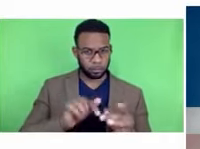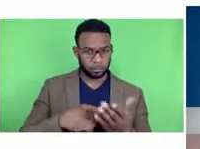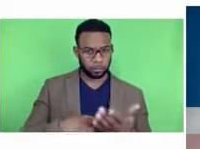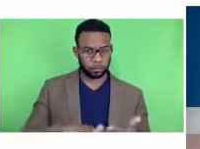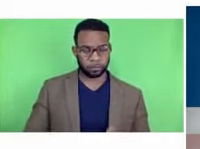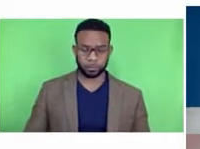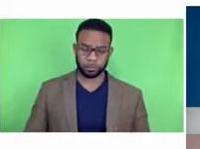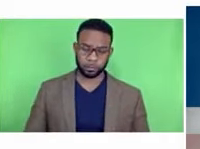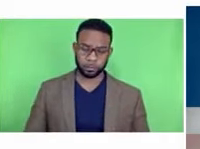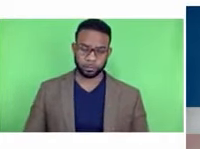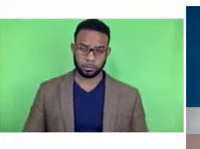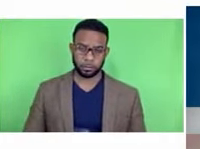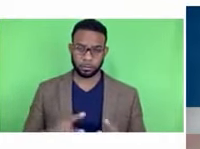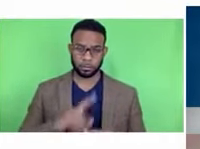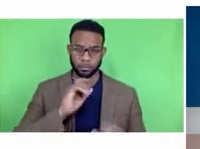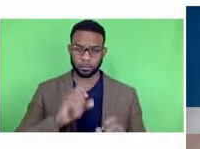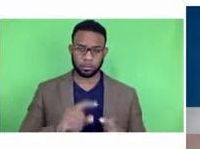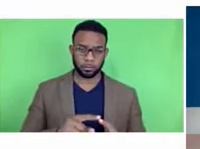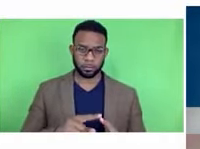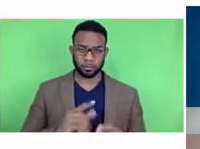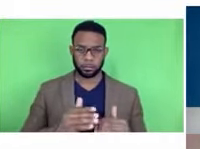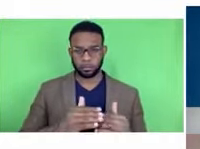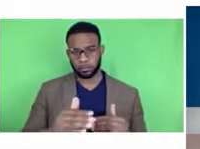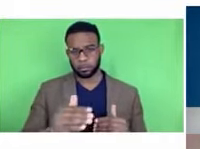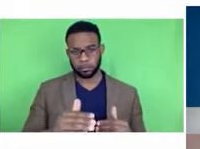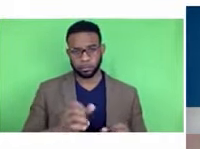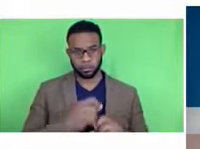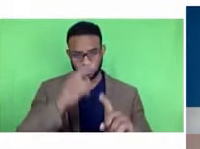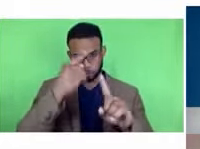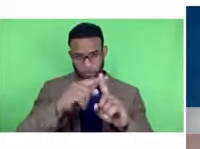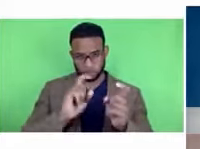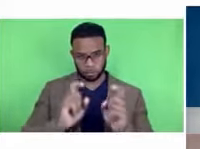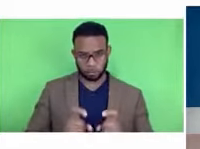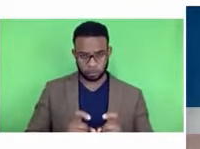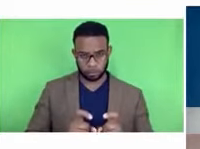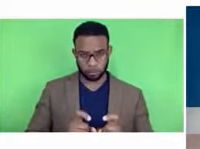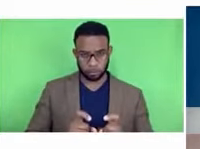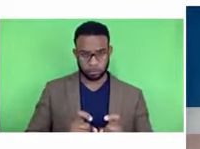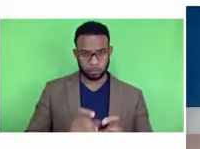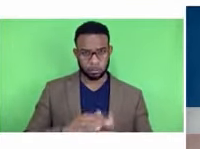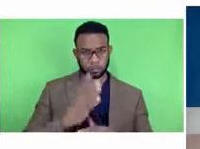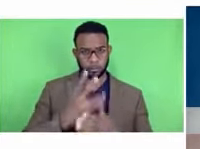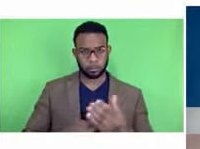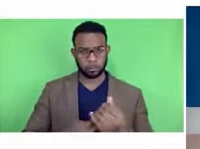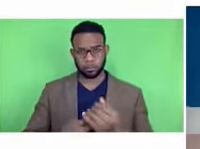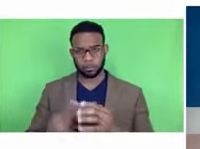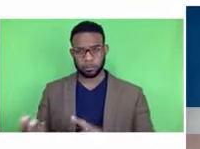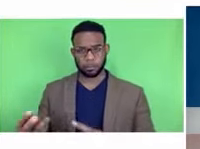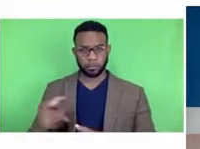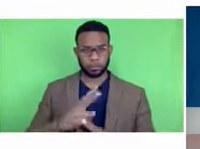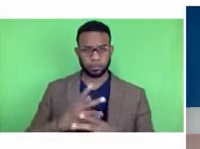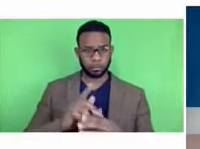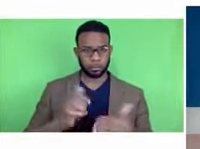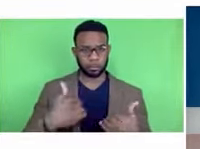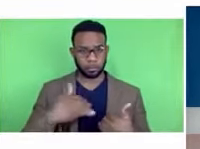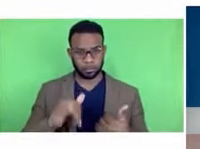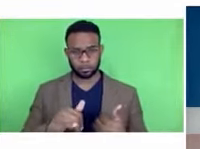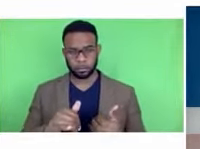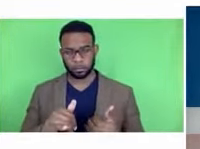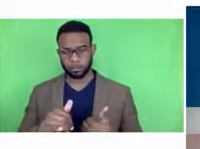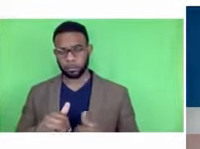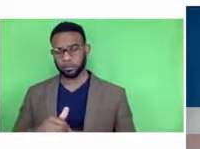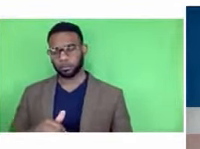because in order to be able to move forward and make positive changes, it's on both parties. We both have to have that give and